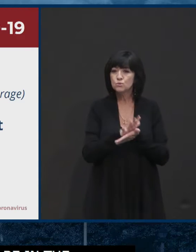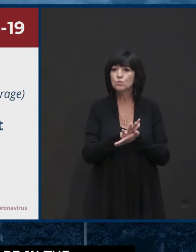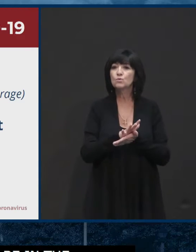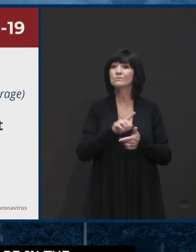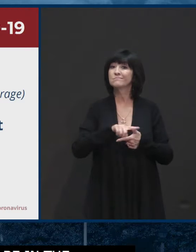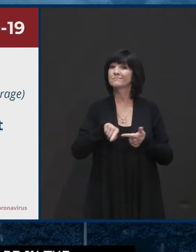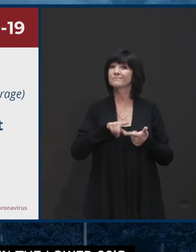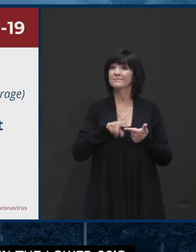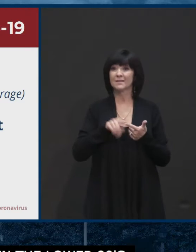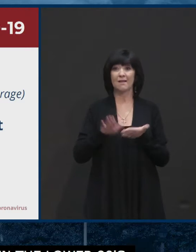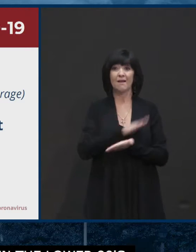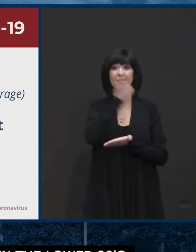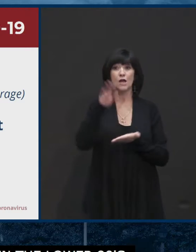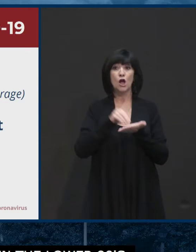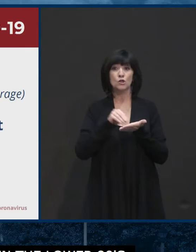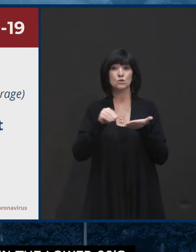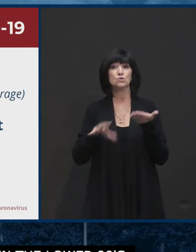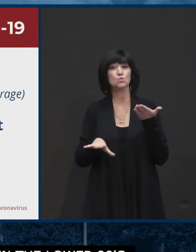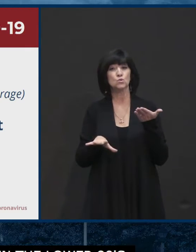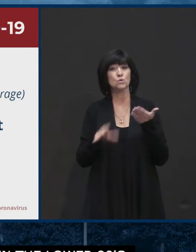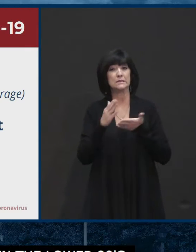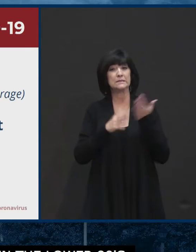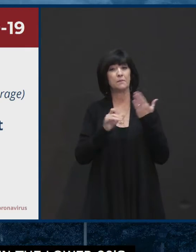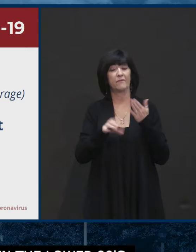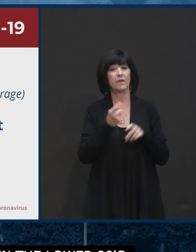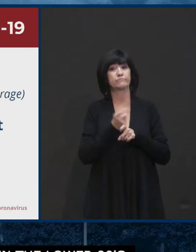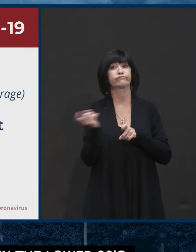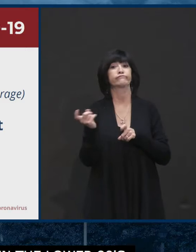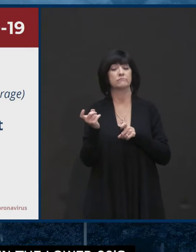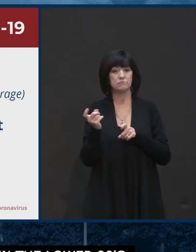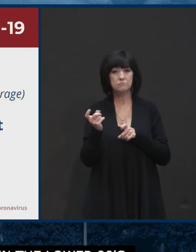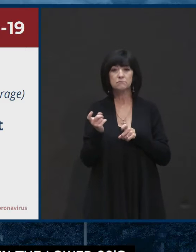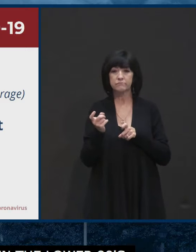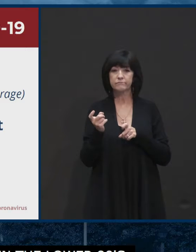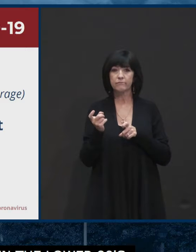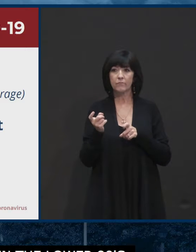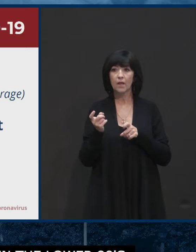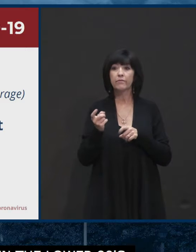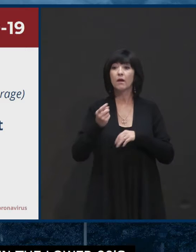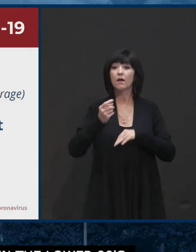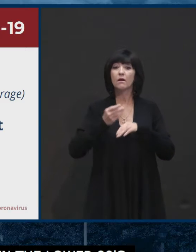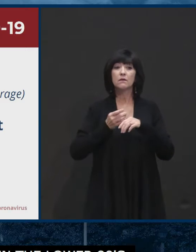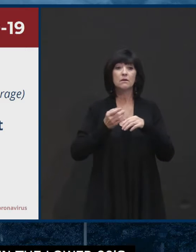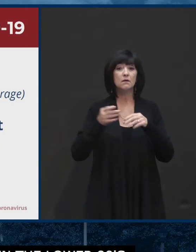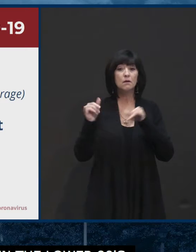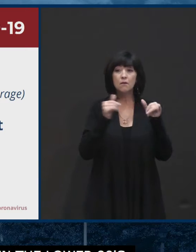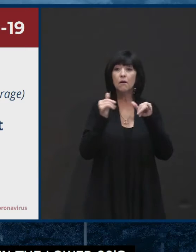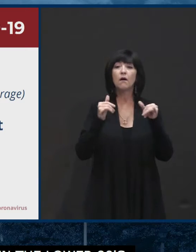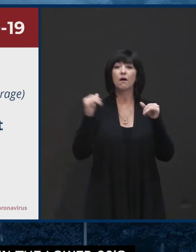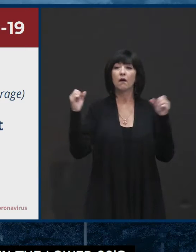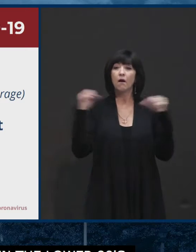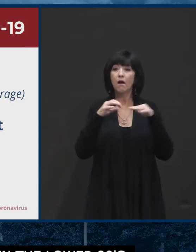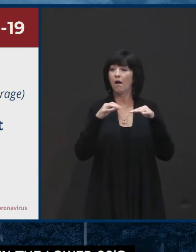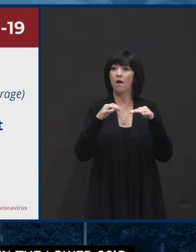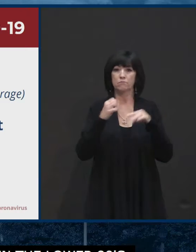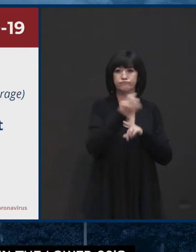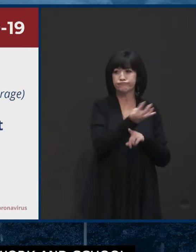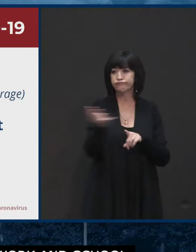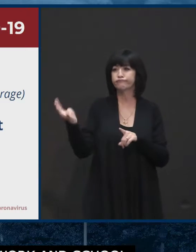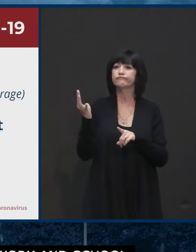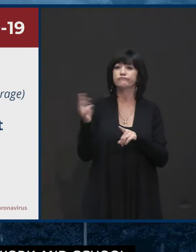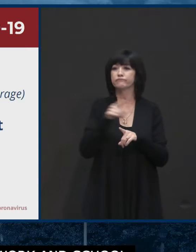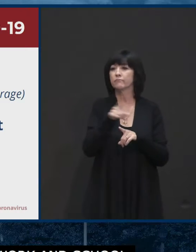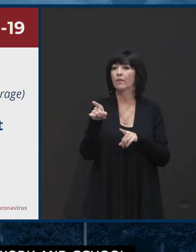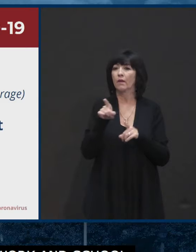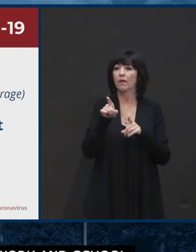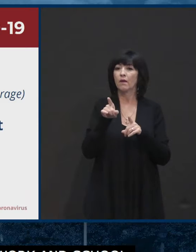college and university students, those numbers started to trend up. Now we're just seeing a little bit higher numbers